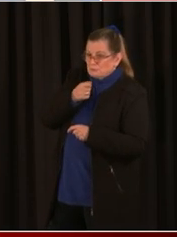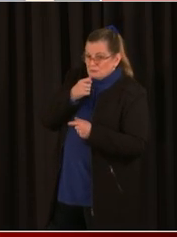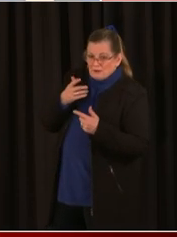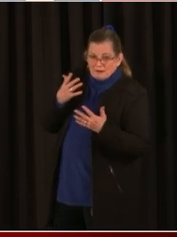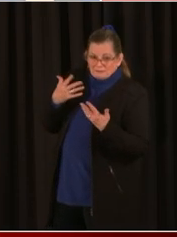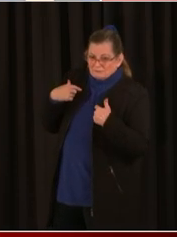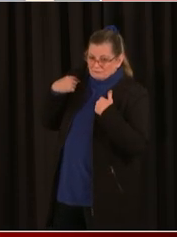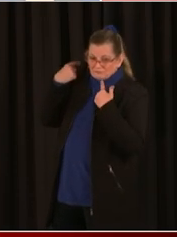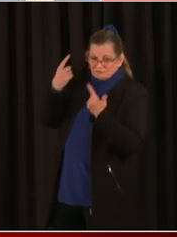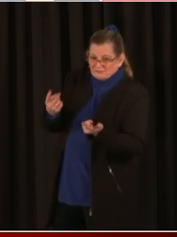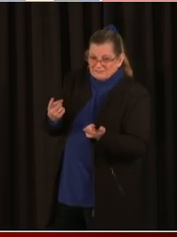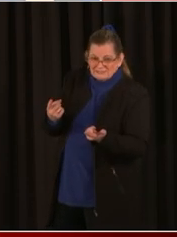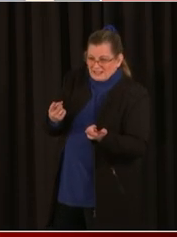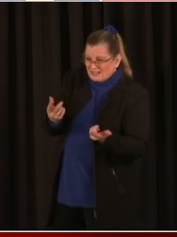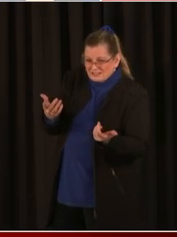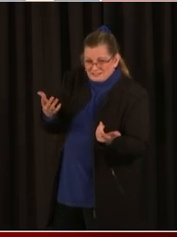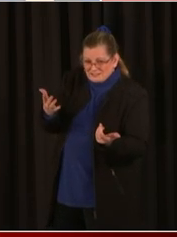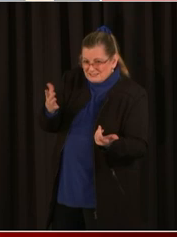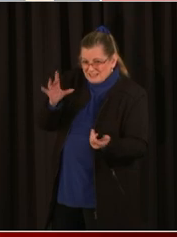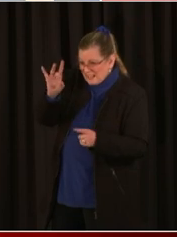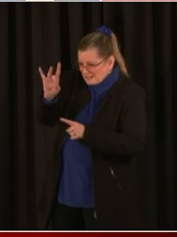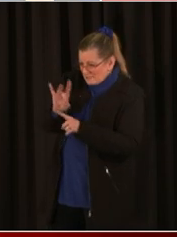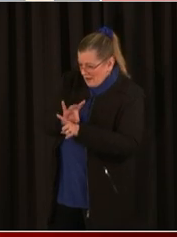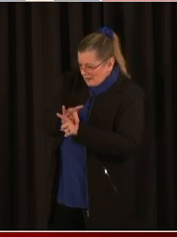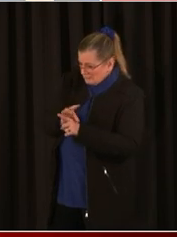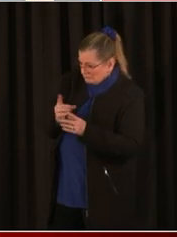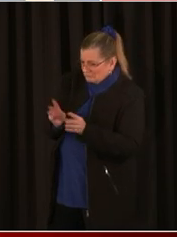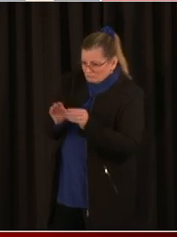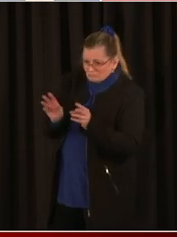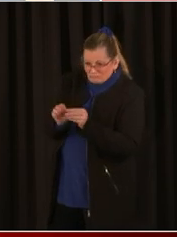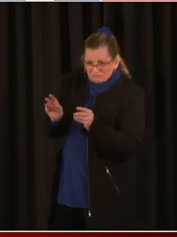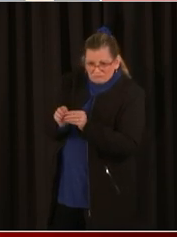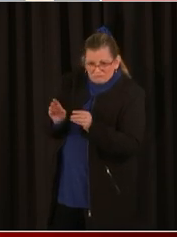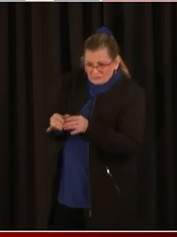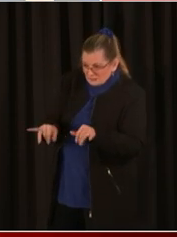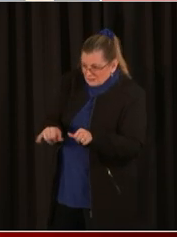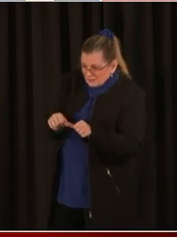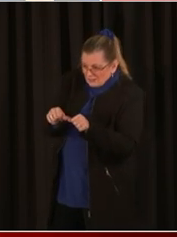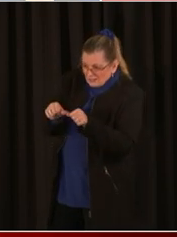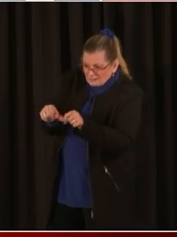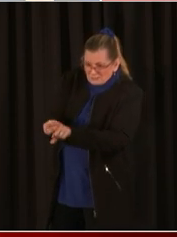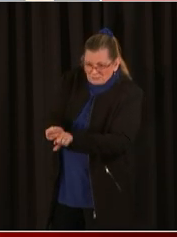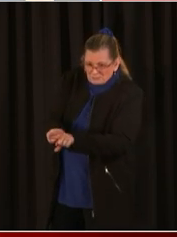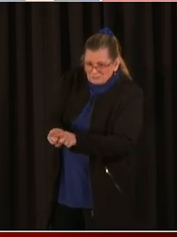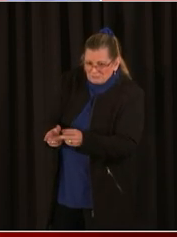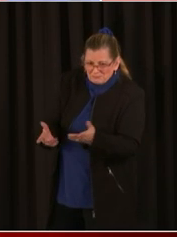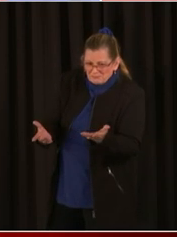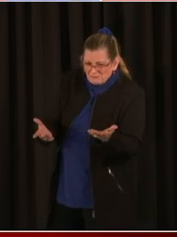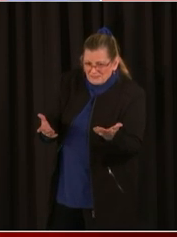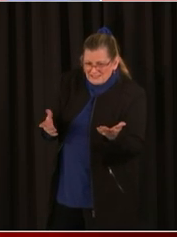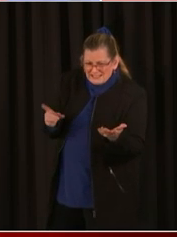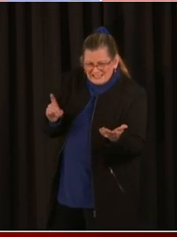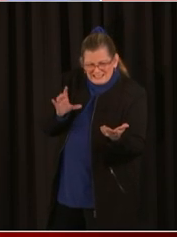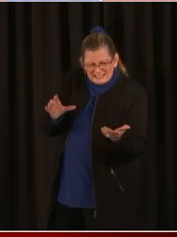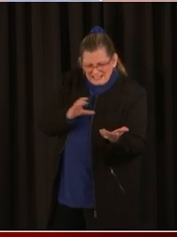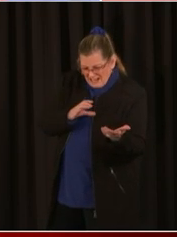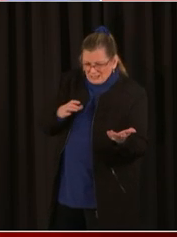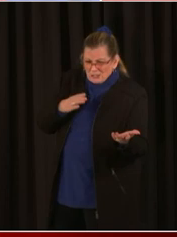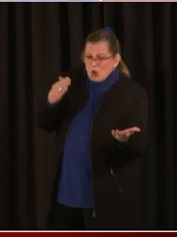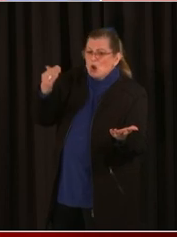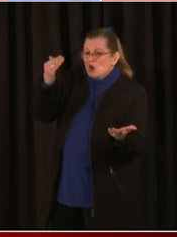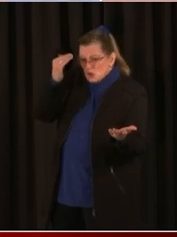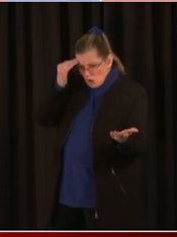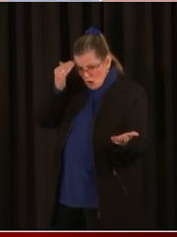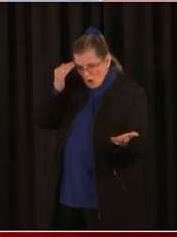time probably for the last 8 months, And the council